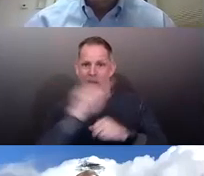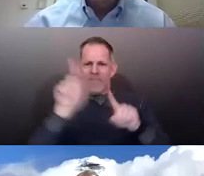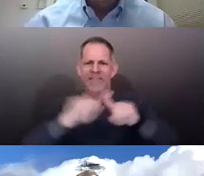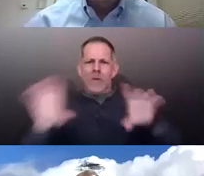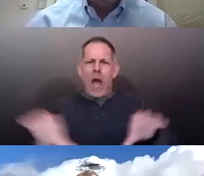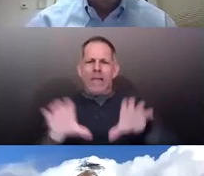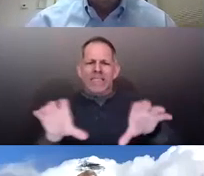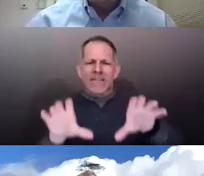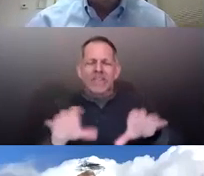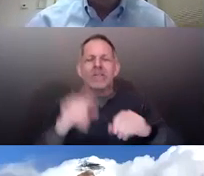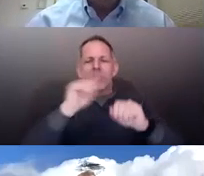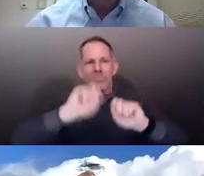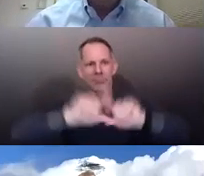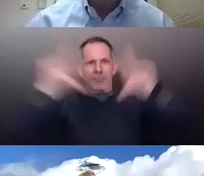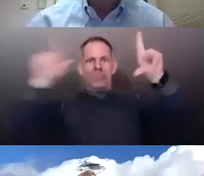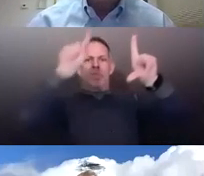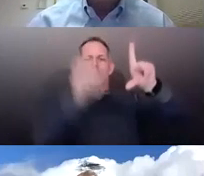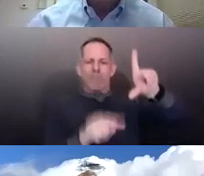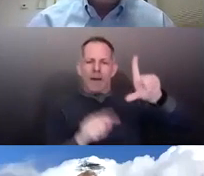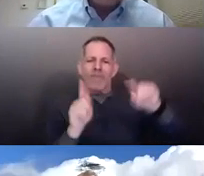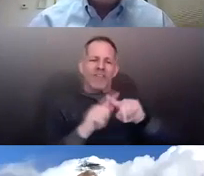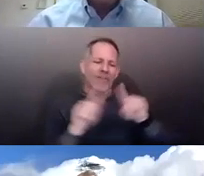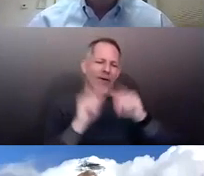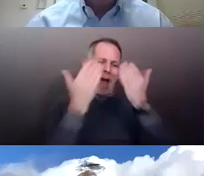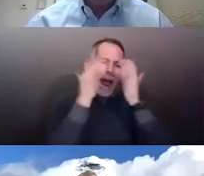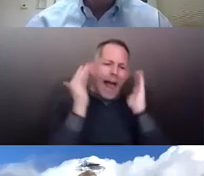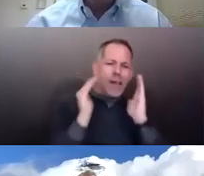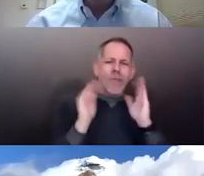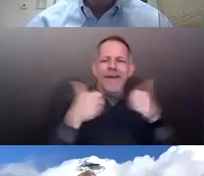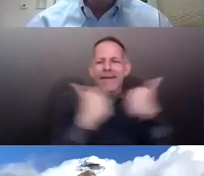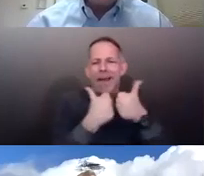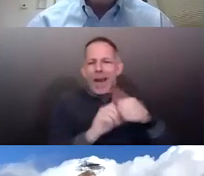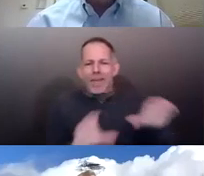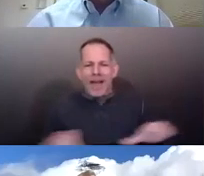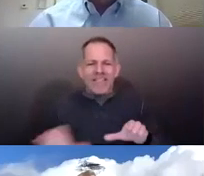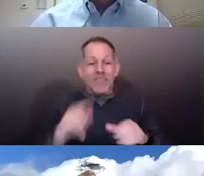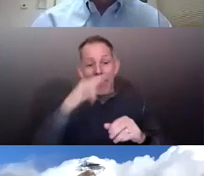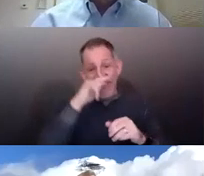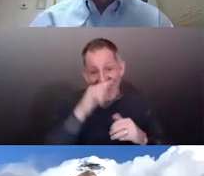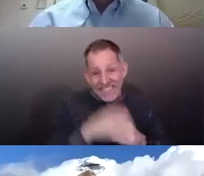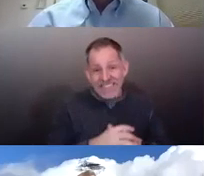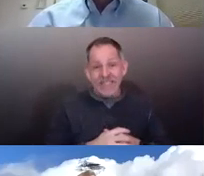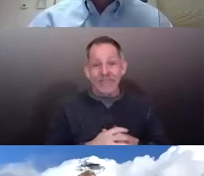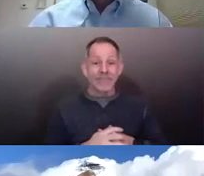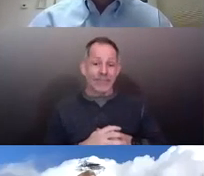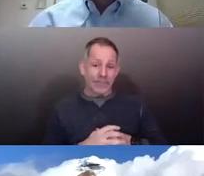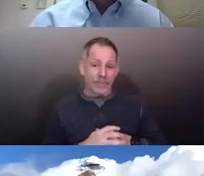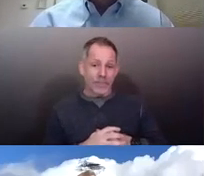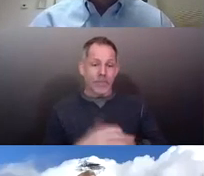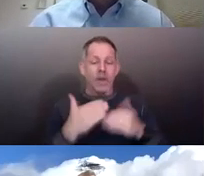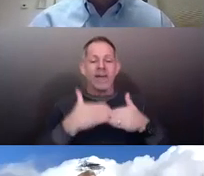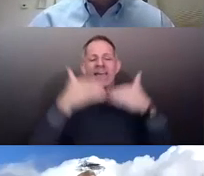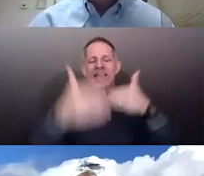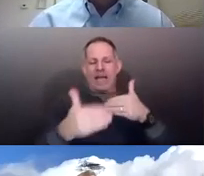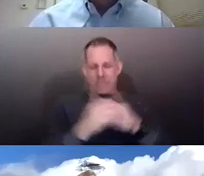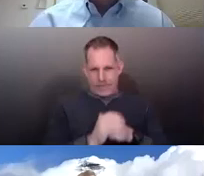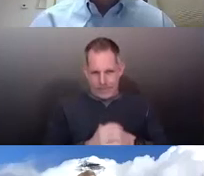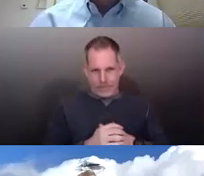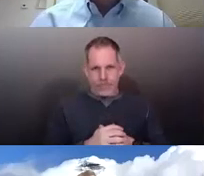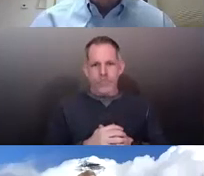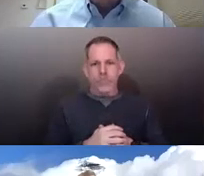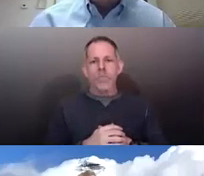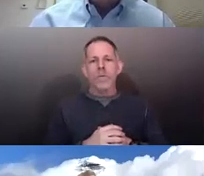fun for them to look at and play with. Next slide. Okay, so I'd like to close with